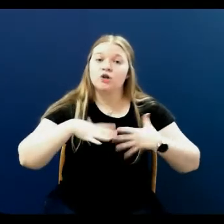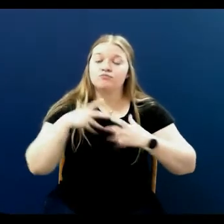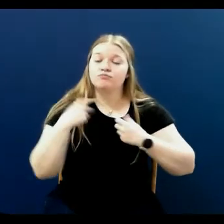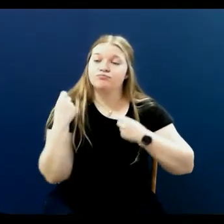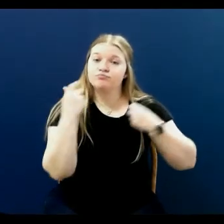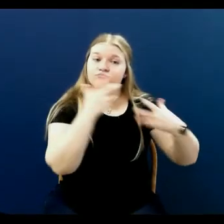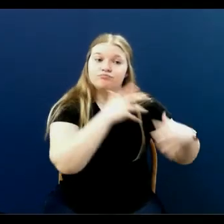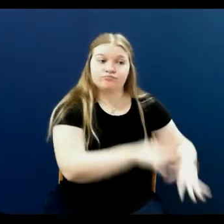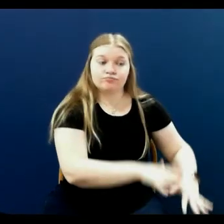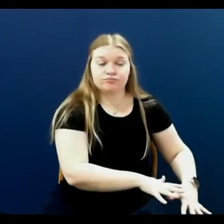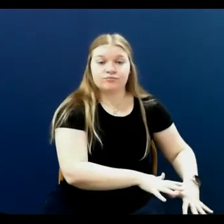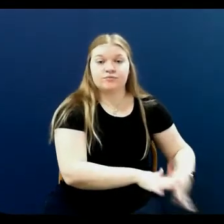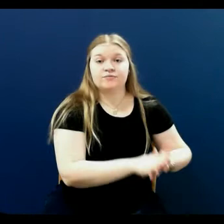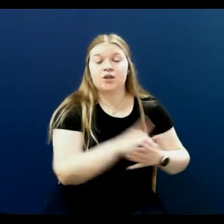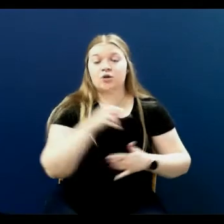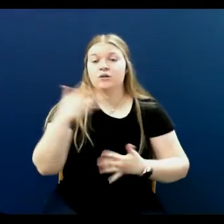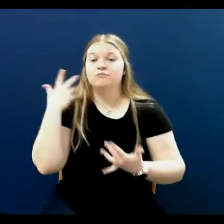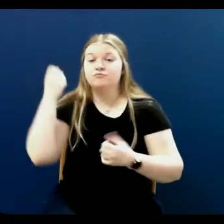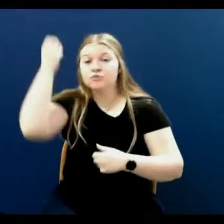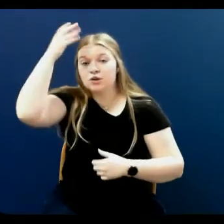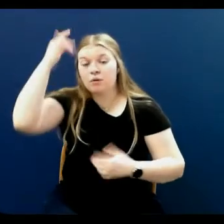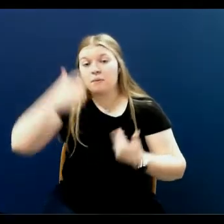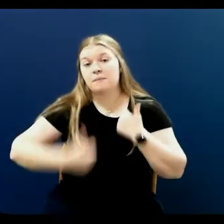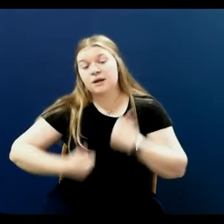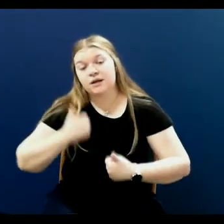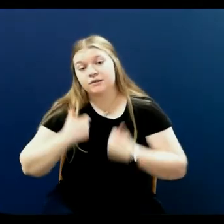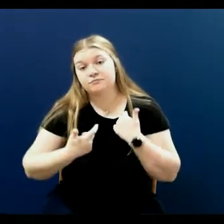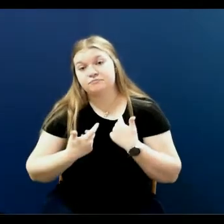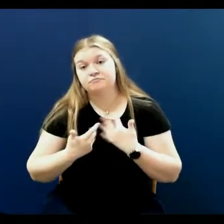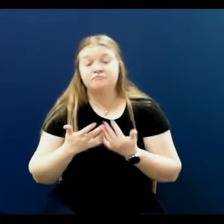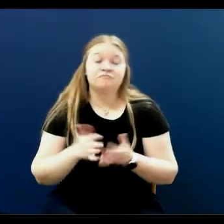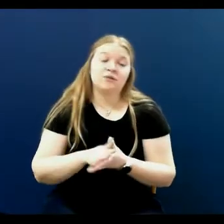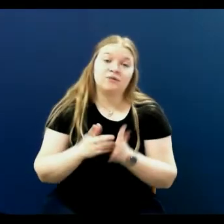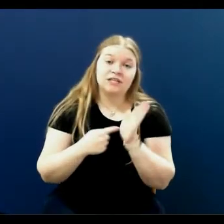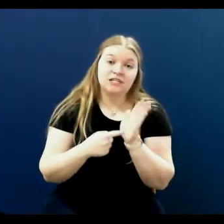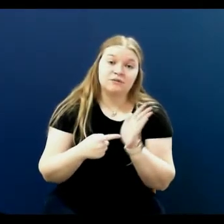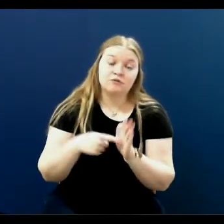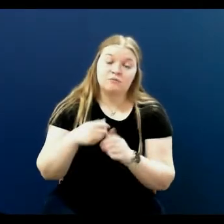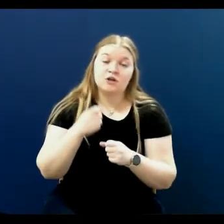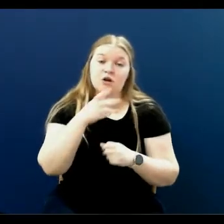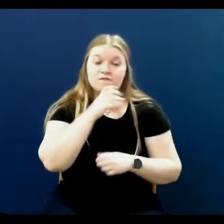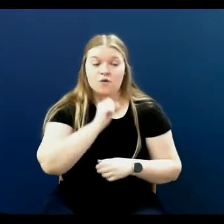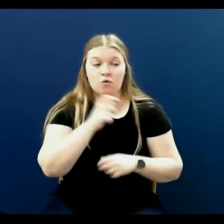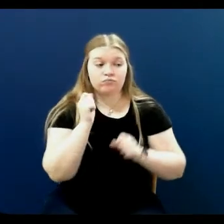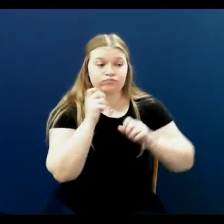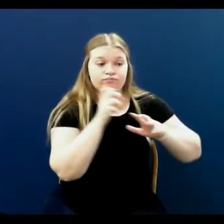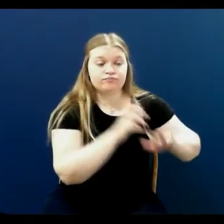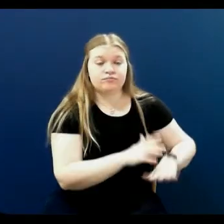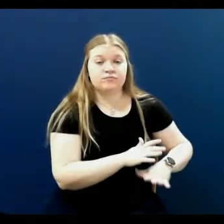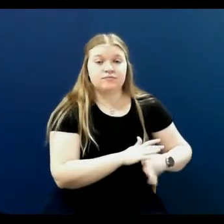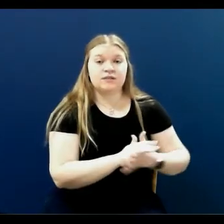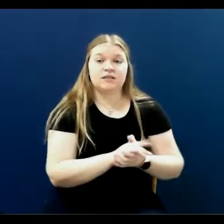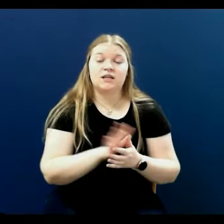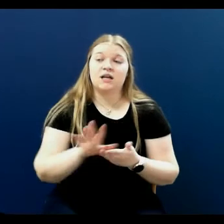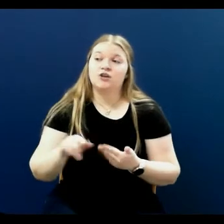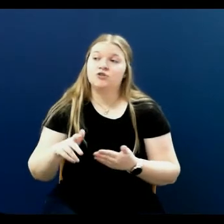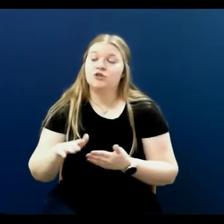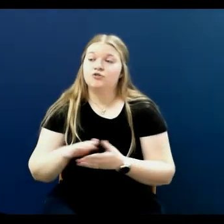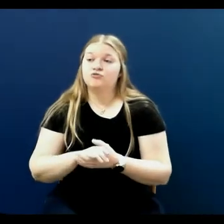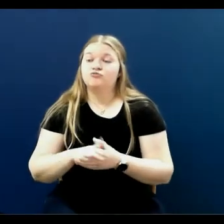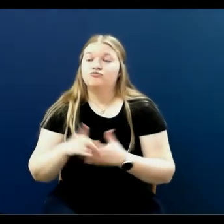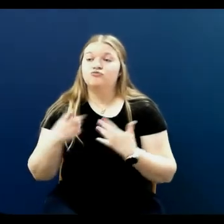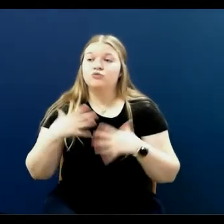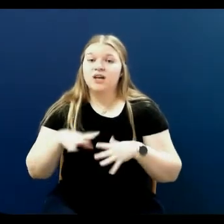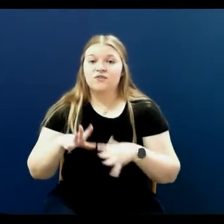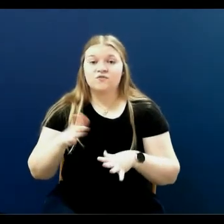go get a shower or a bath. That's one aspect. You put off the old, but then it's like you're getting dressed for, say,